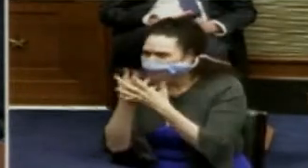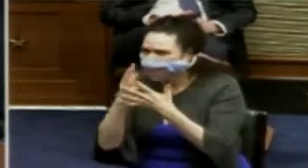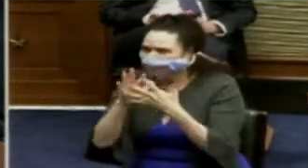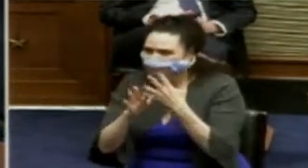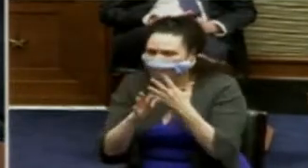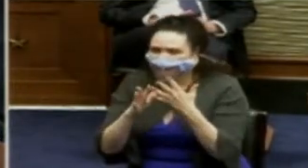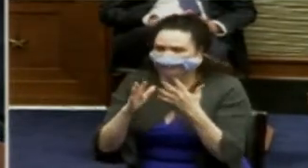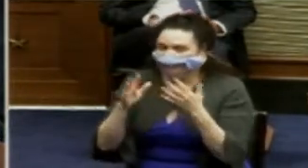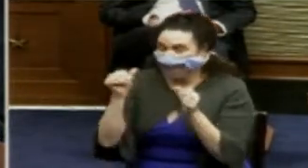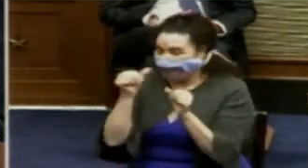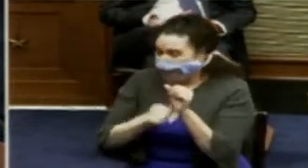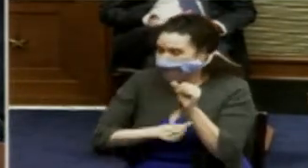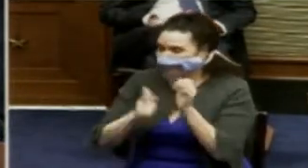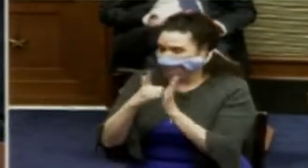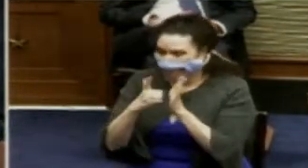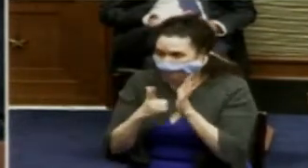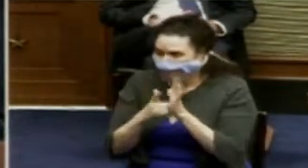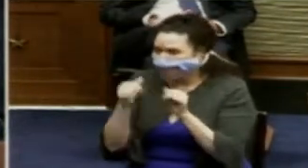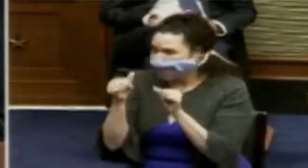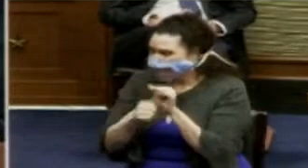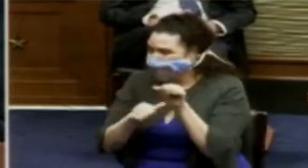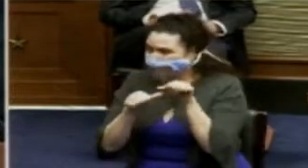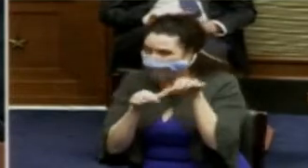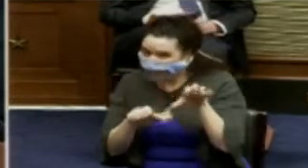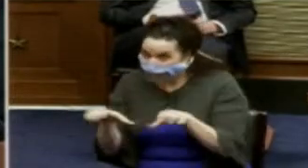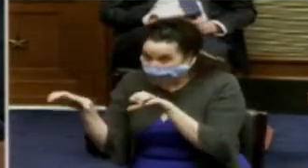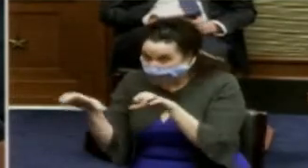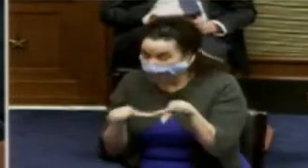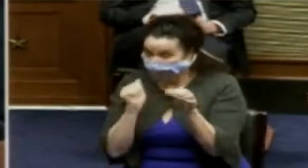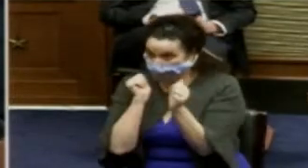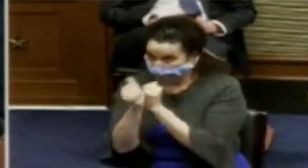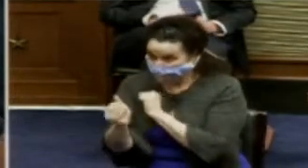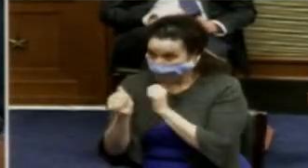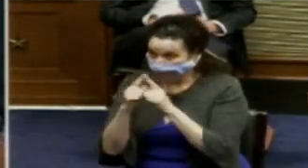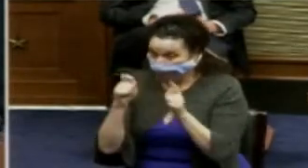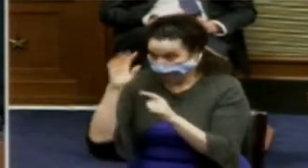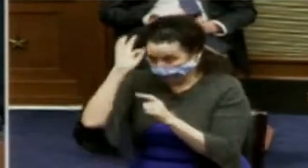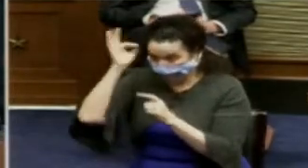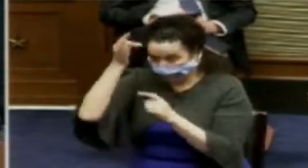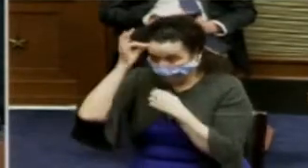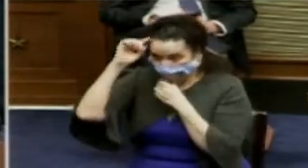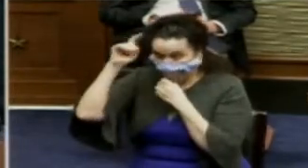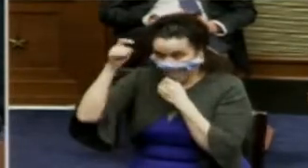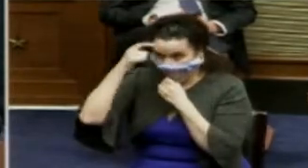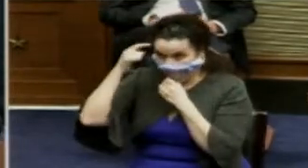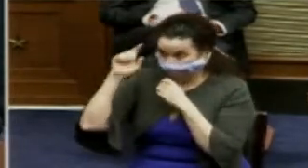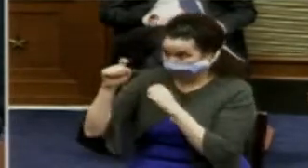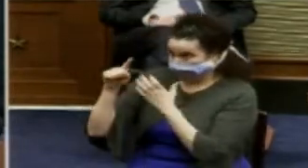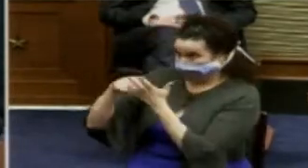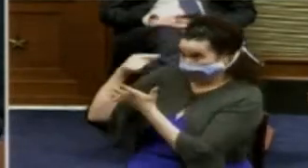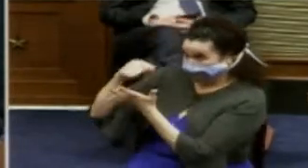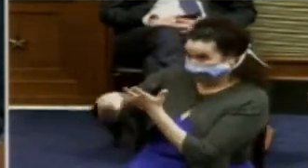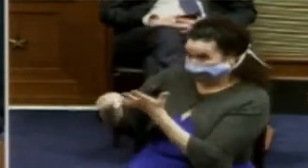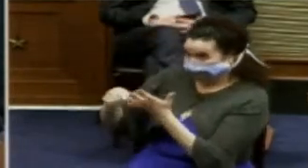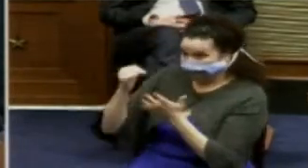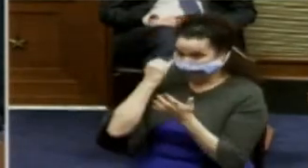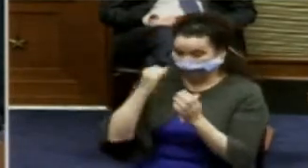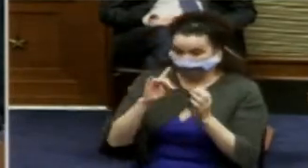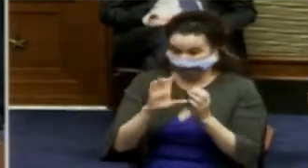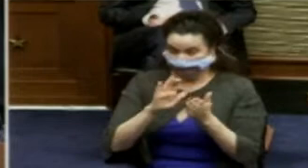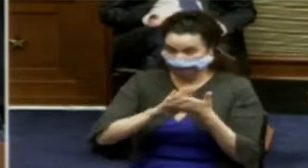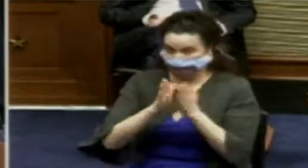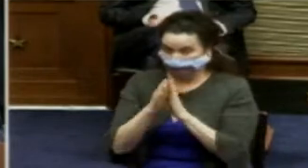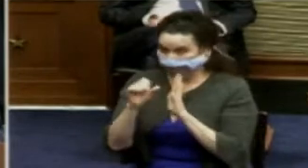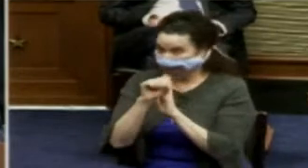every law or action passed by the new state or the federal government could be called into question, and that even a